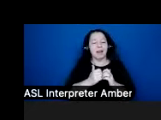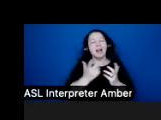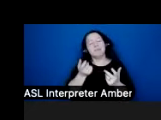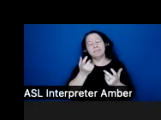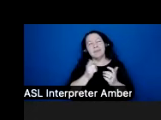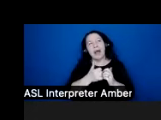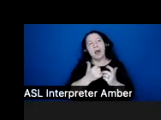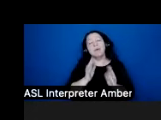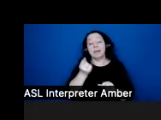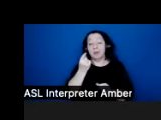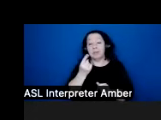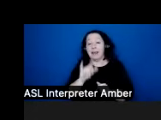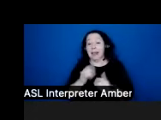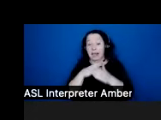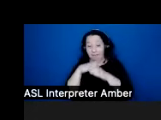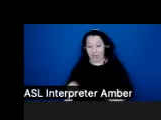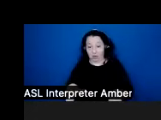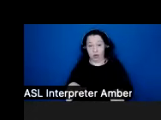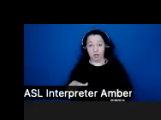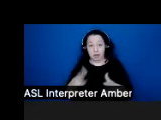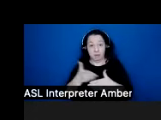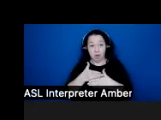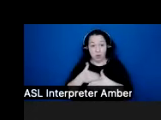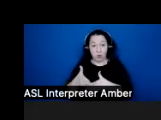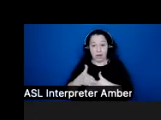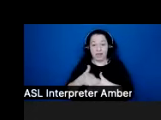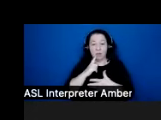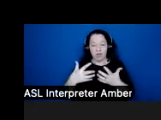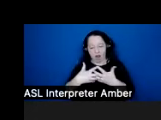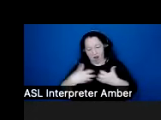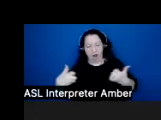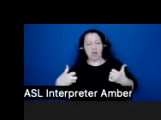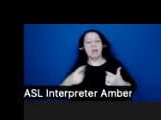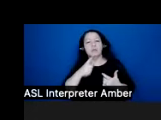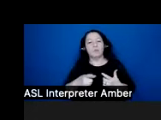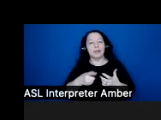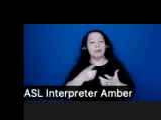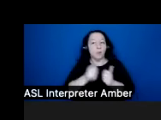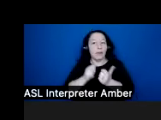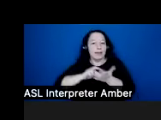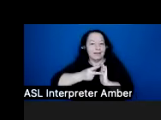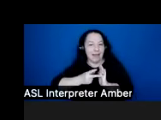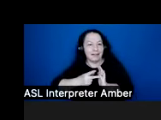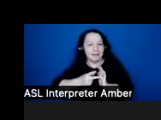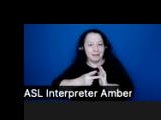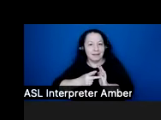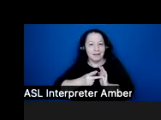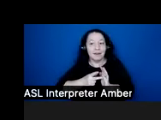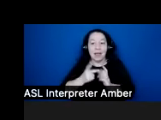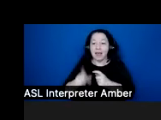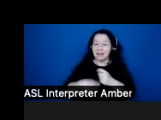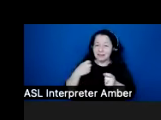is intentional. It is, right? And instead of being divided, how do we come